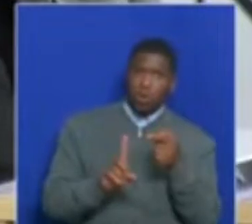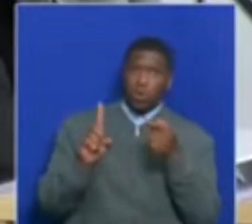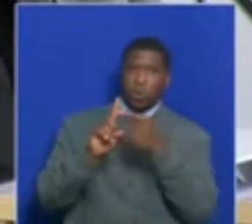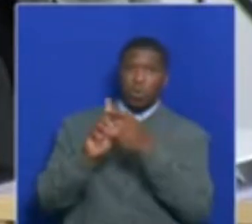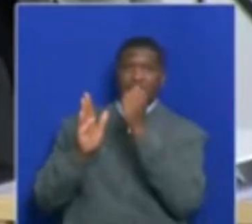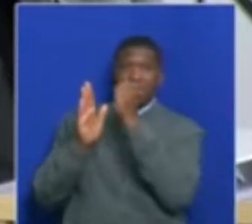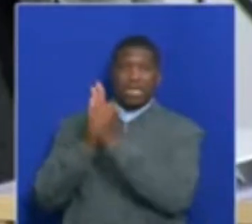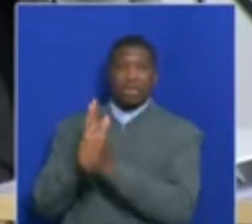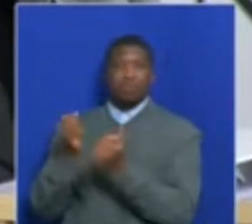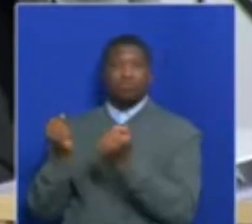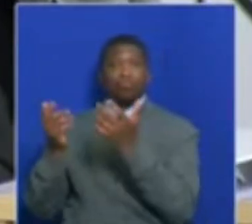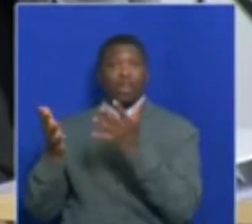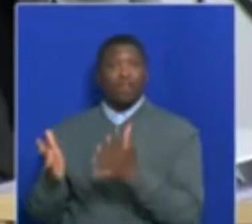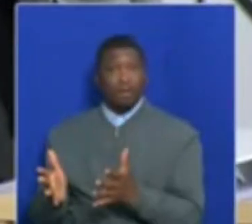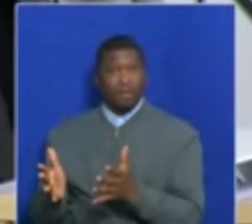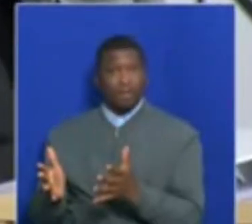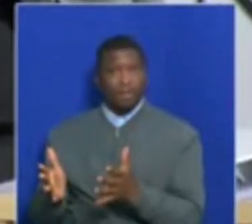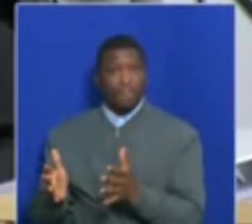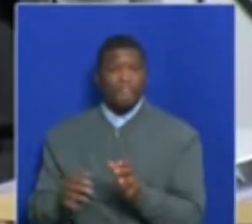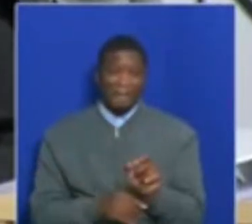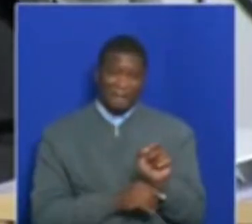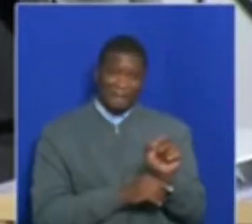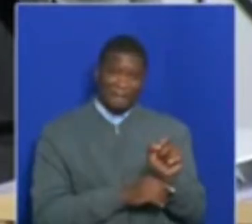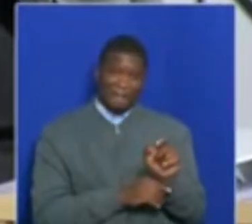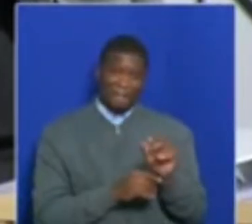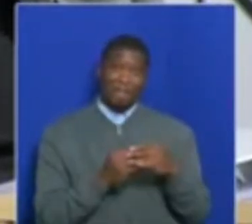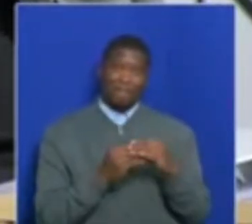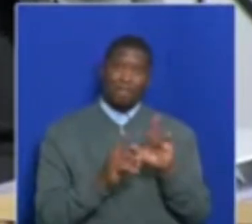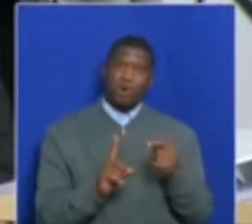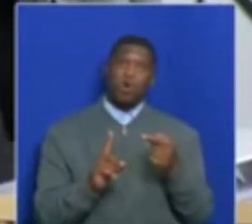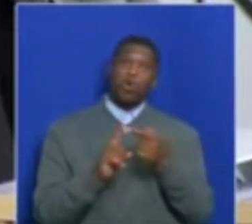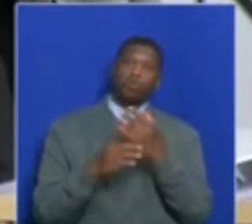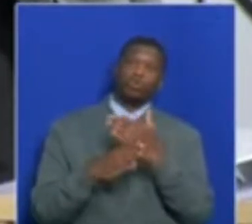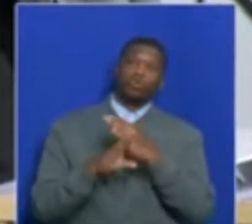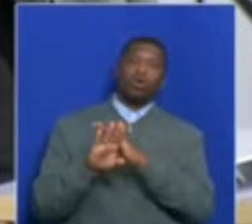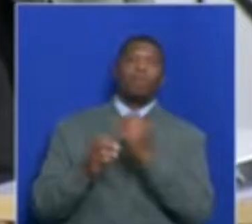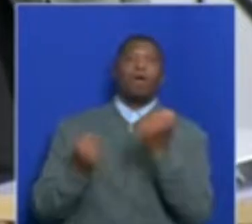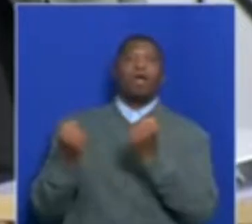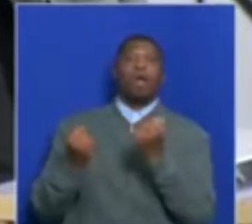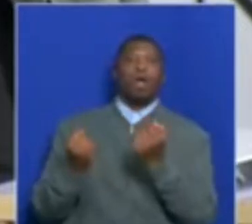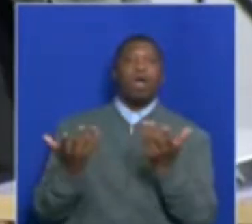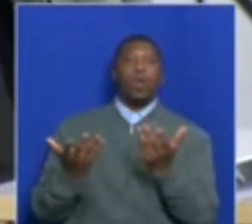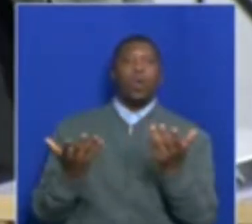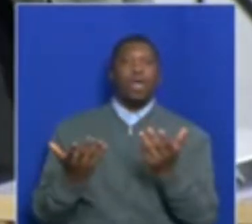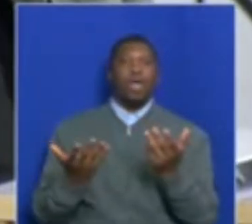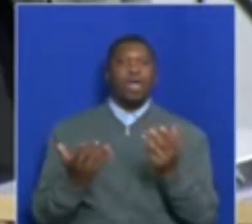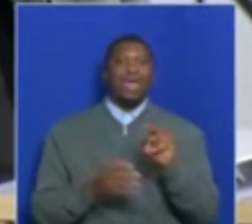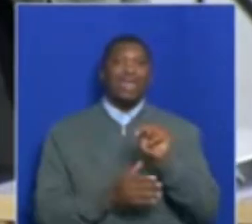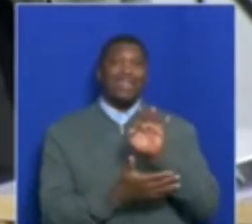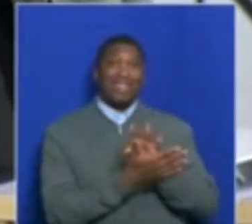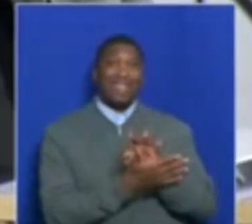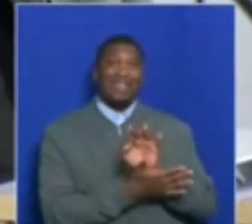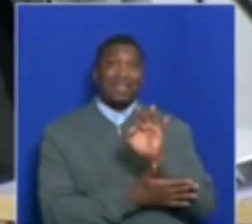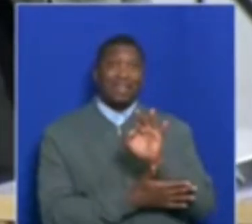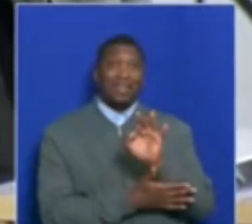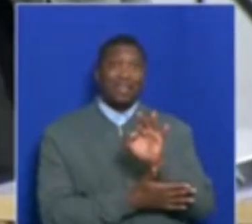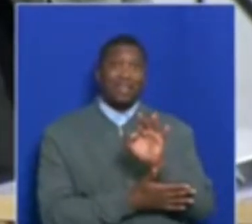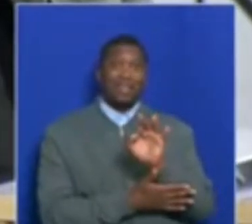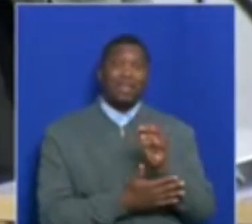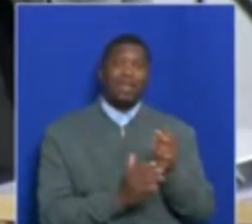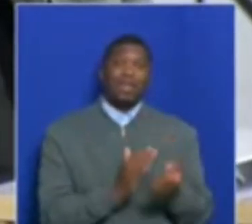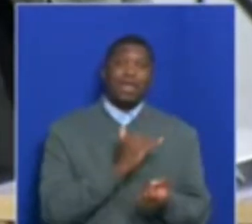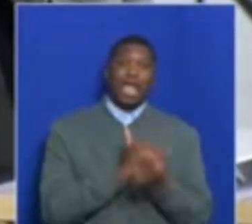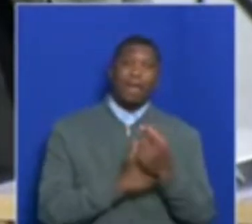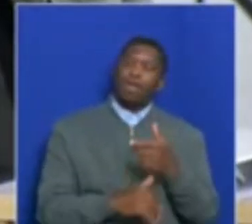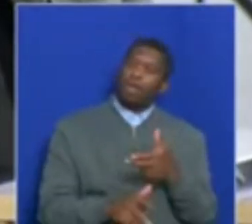the vehicle on the M13, highway eastbound to Westville. 14 rounds were shot from the rifle at the said